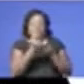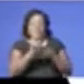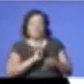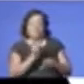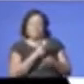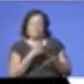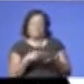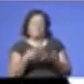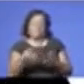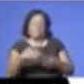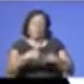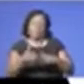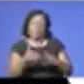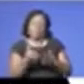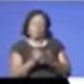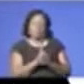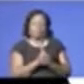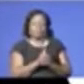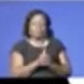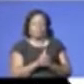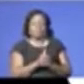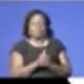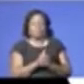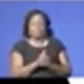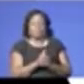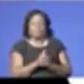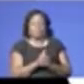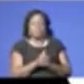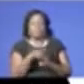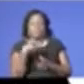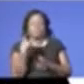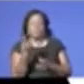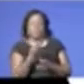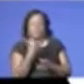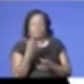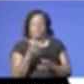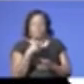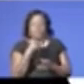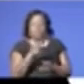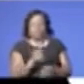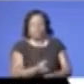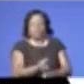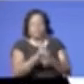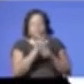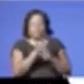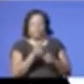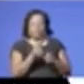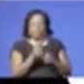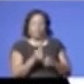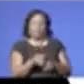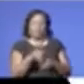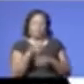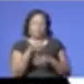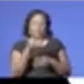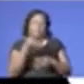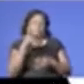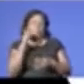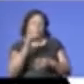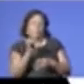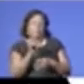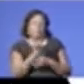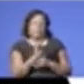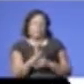achieving just that. Now, Parker Edgecombe also gave a progress report on the Bahamas telecommunication company's effort